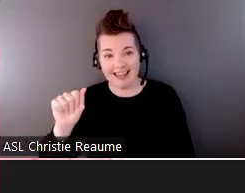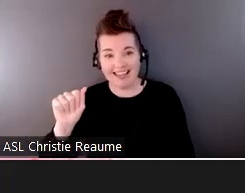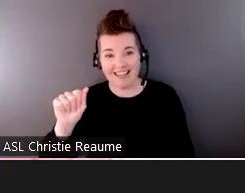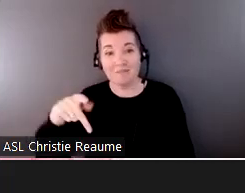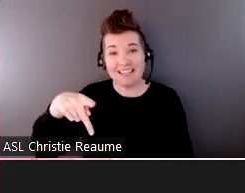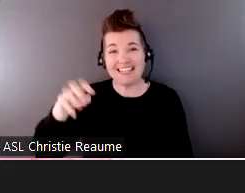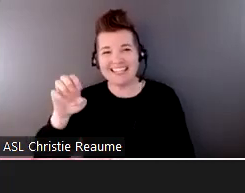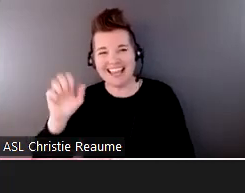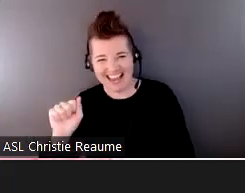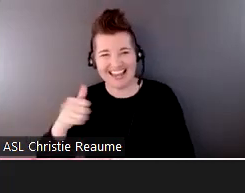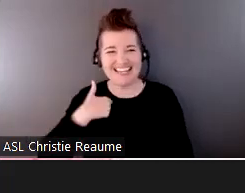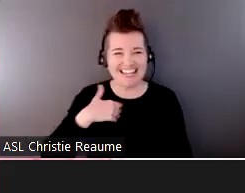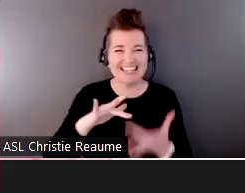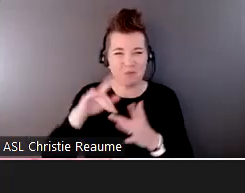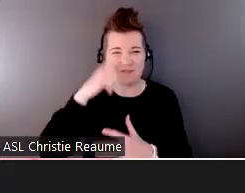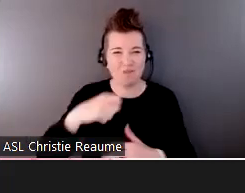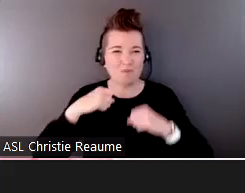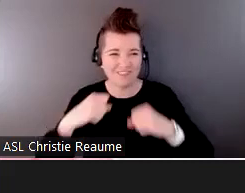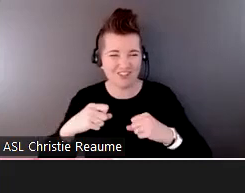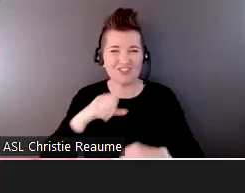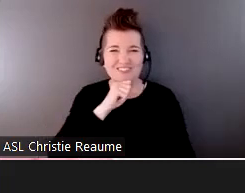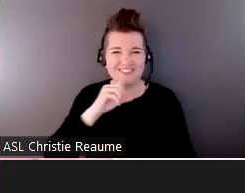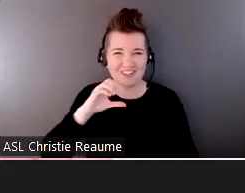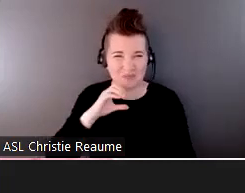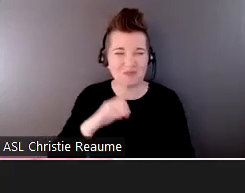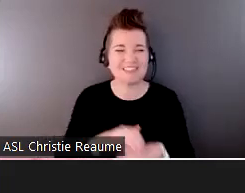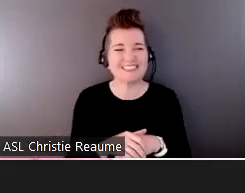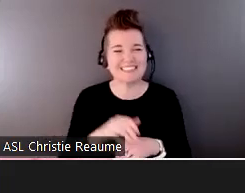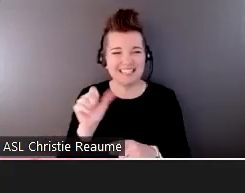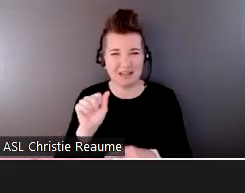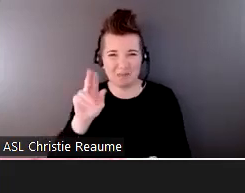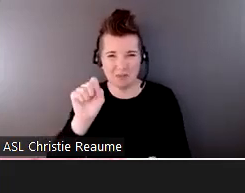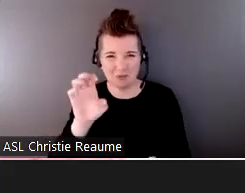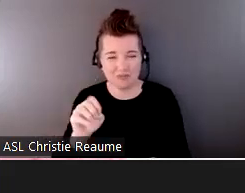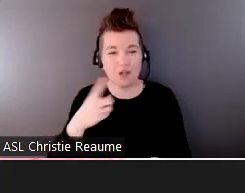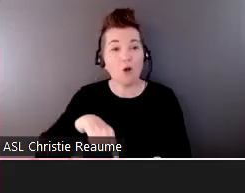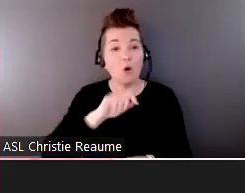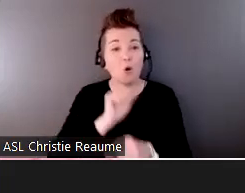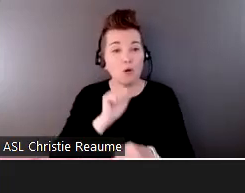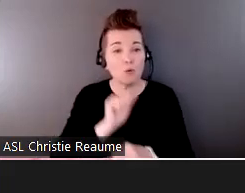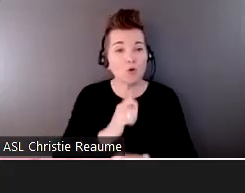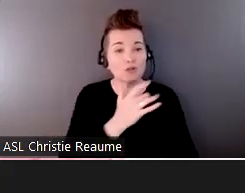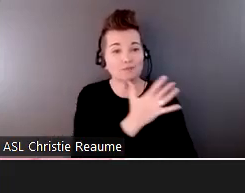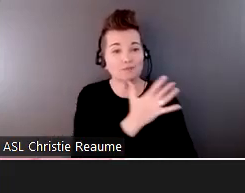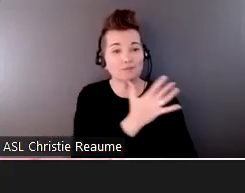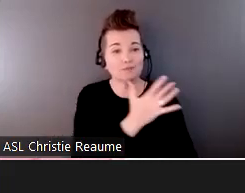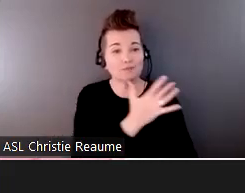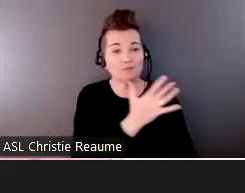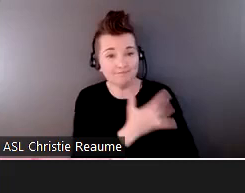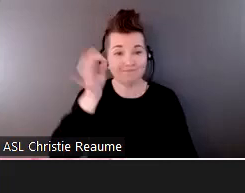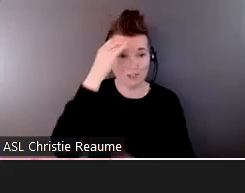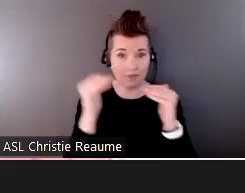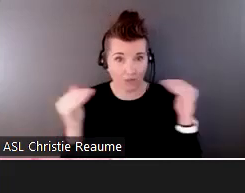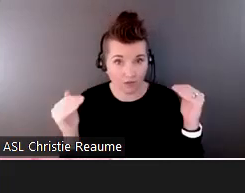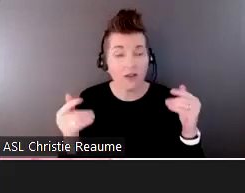at the national level as well as the regional and provincial territorial level and our mission really is to connect people and